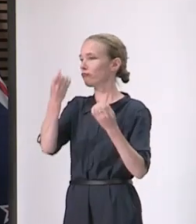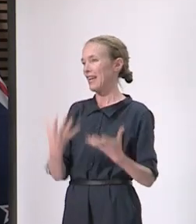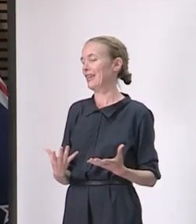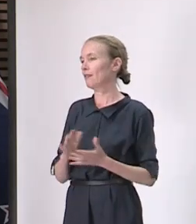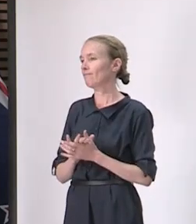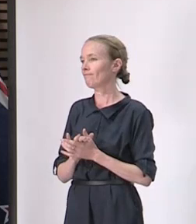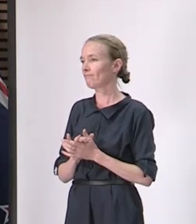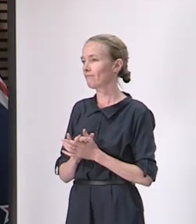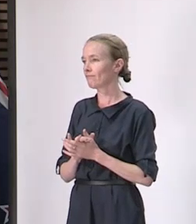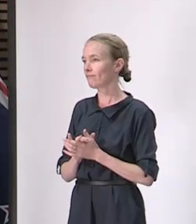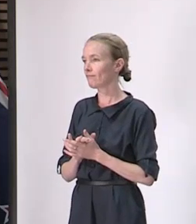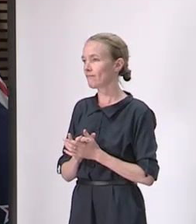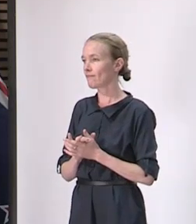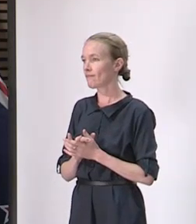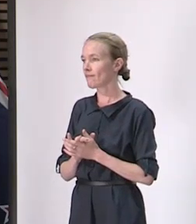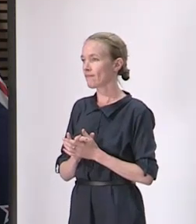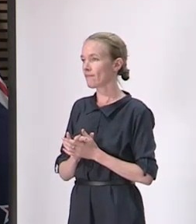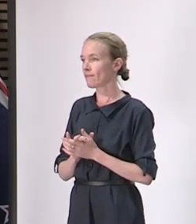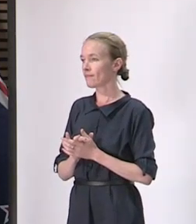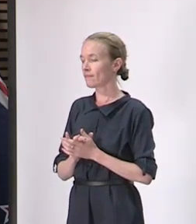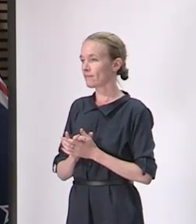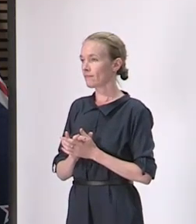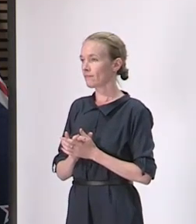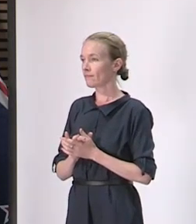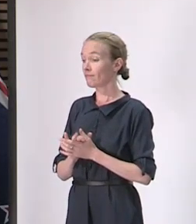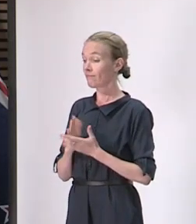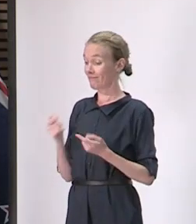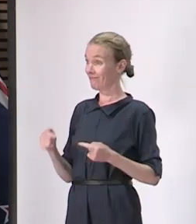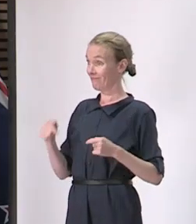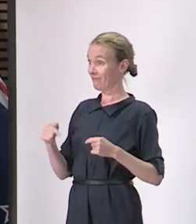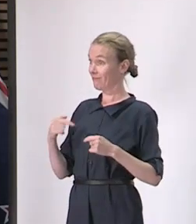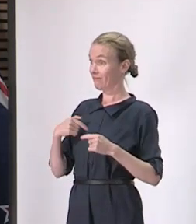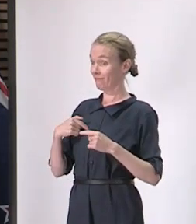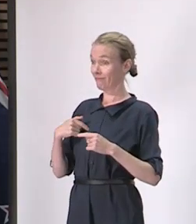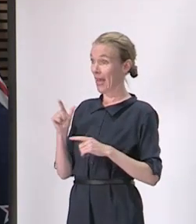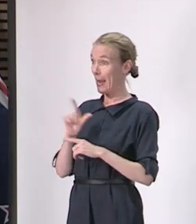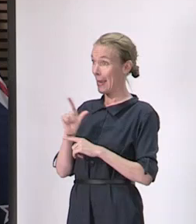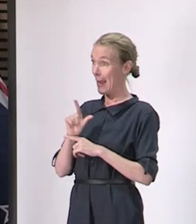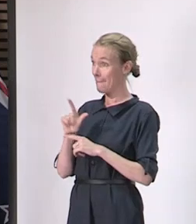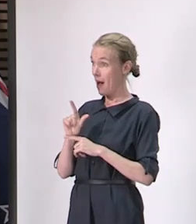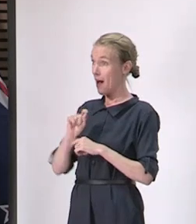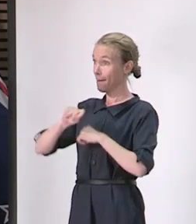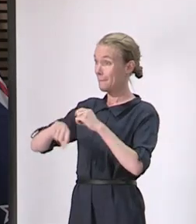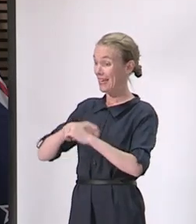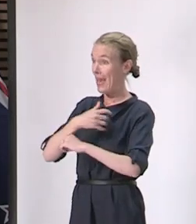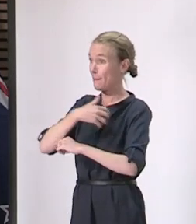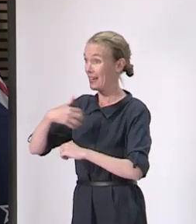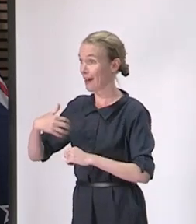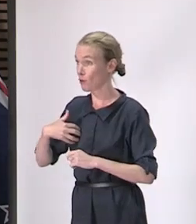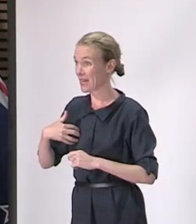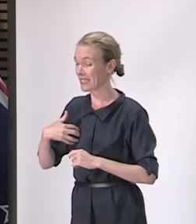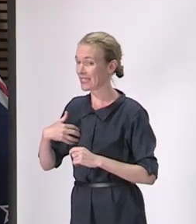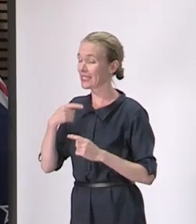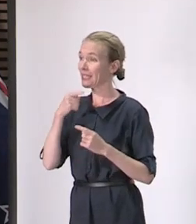Zealanders. When we were elected, we did inherit a health system that did have a number of long-term